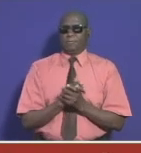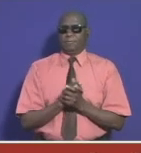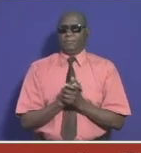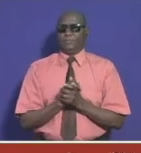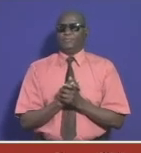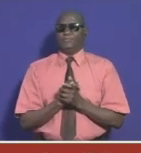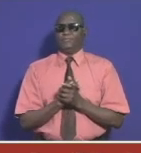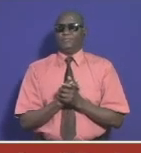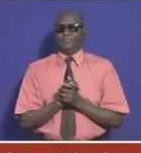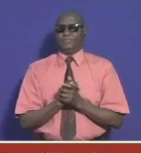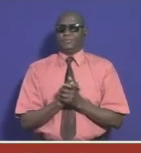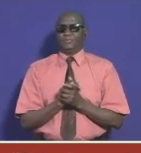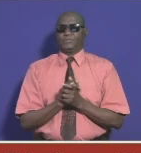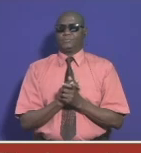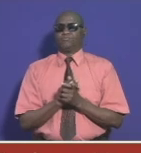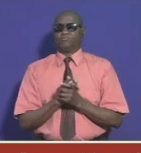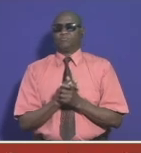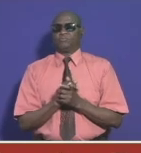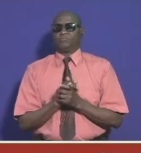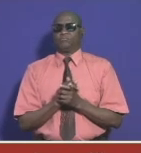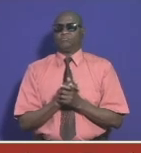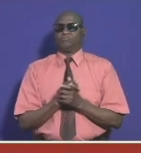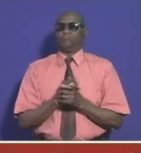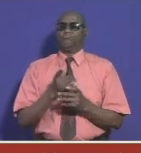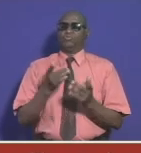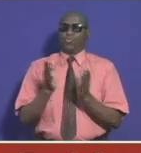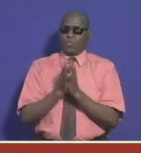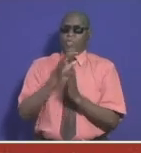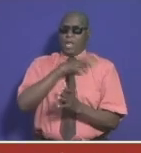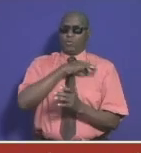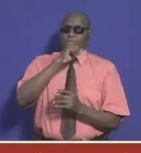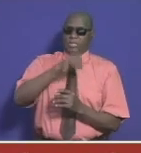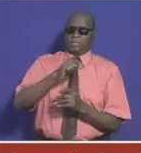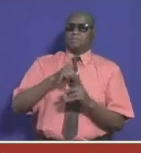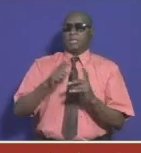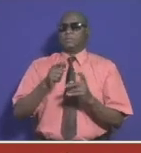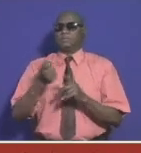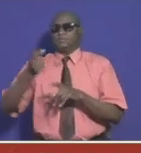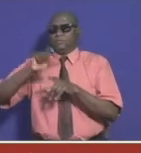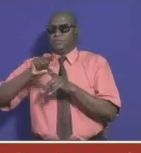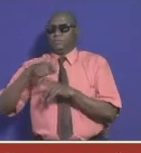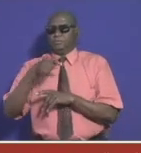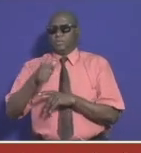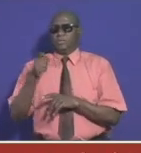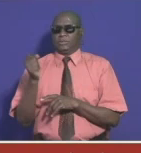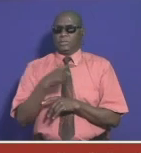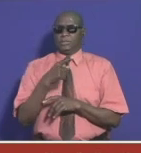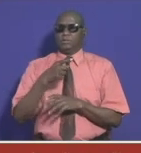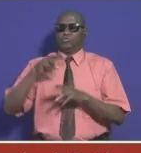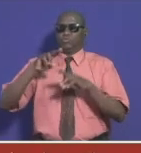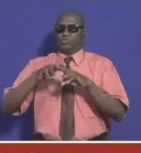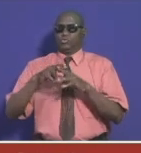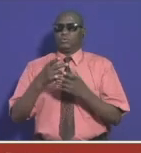should be paid, let alone the allowances, they should be paid salaries commensurate to the positions that they